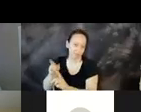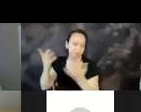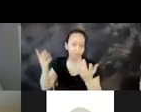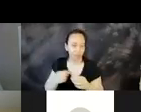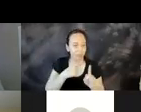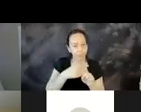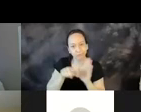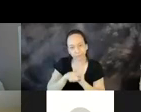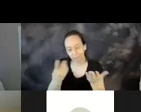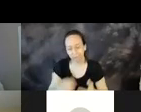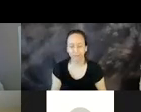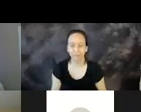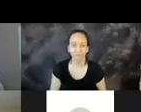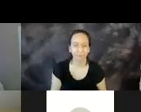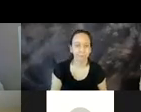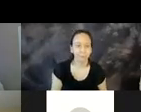So